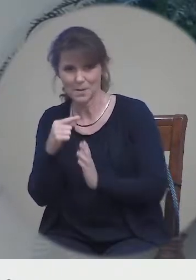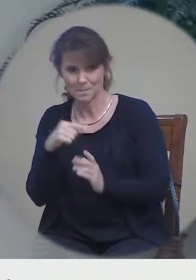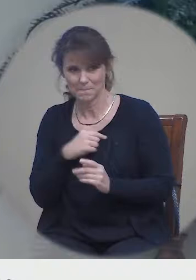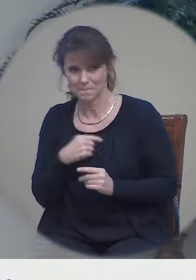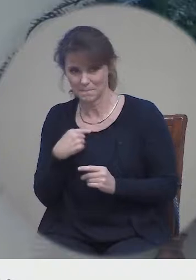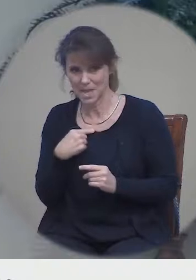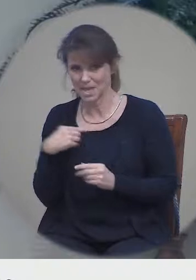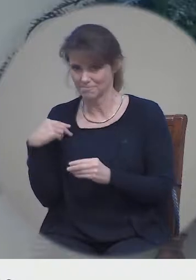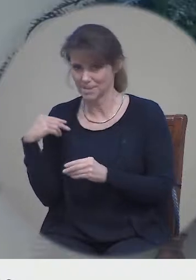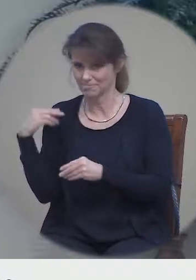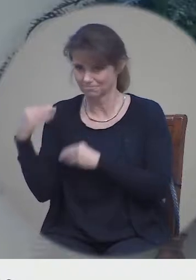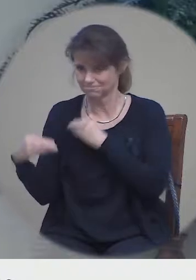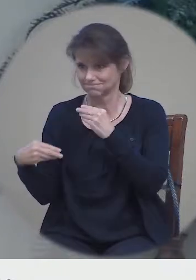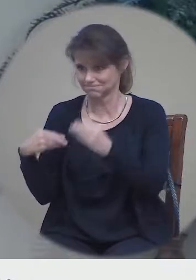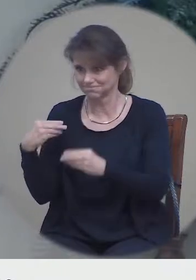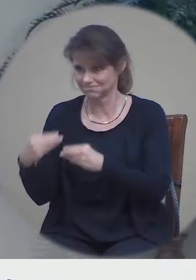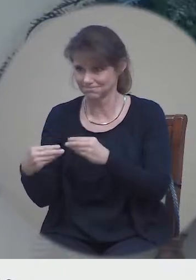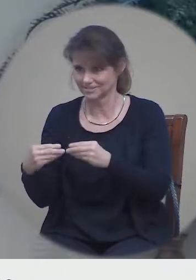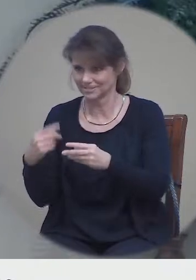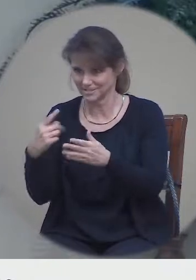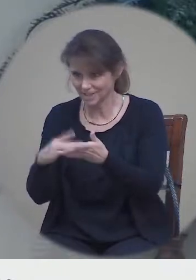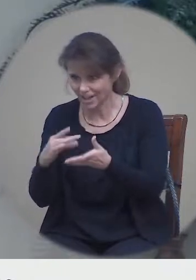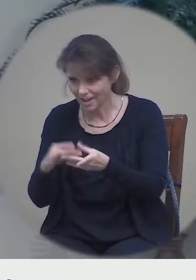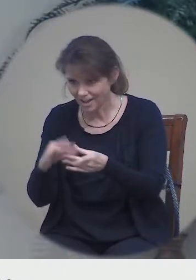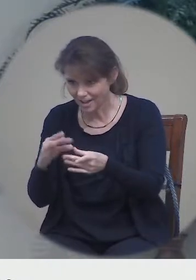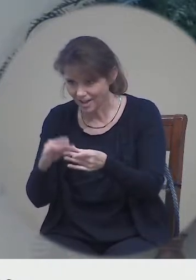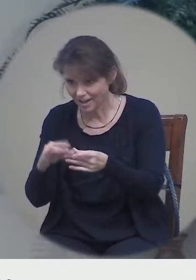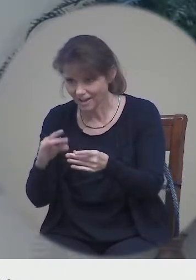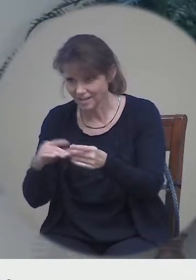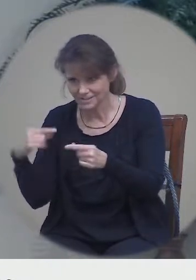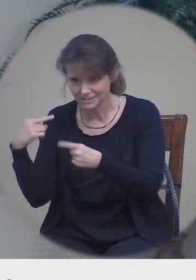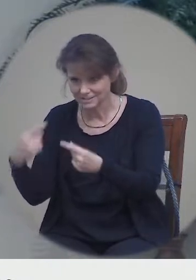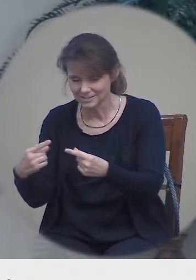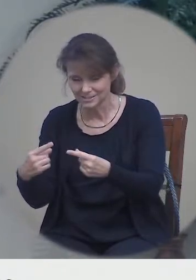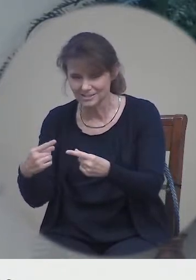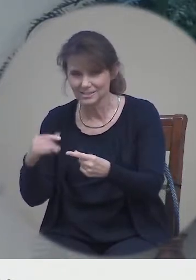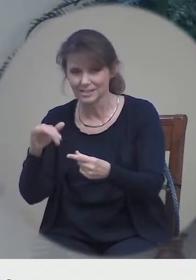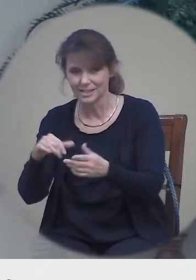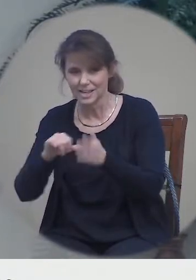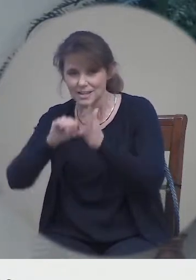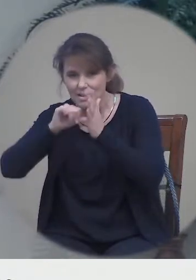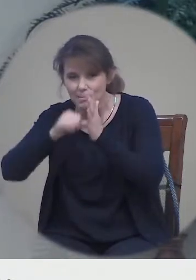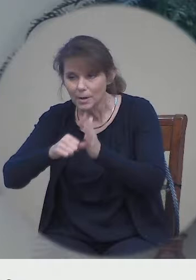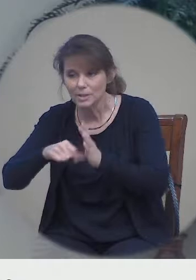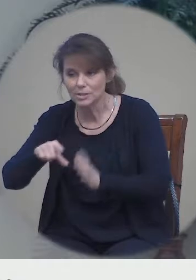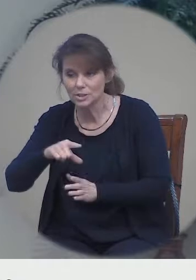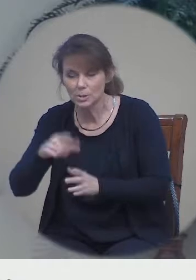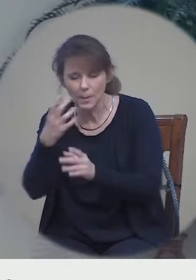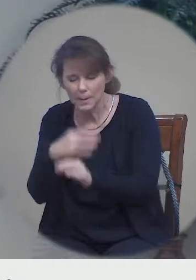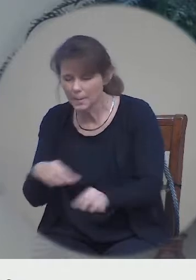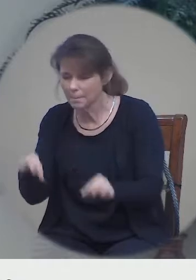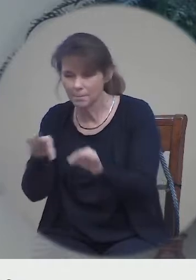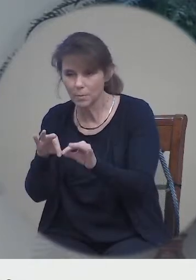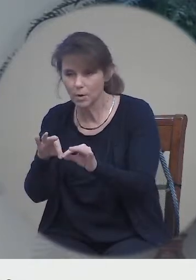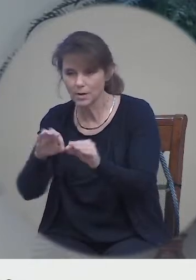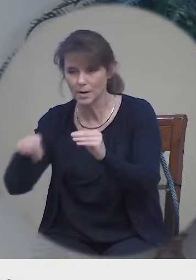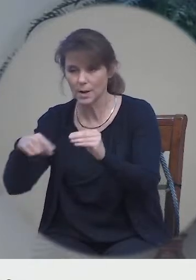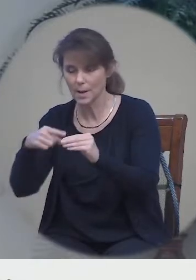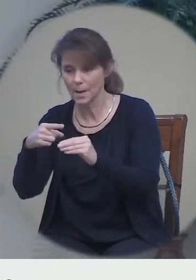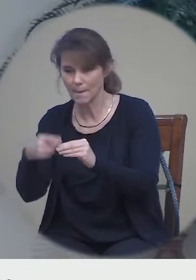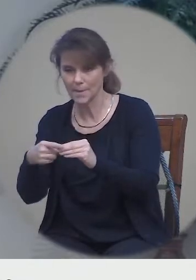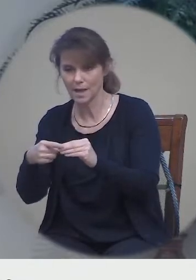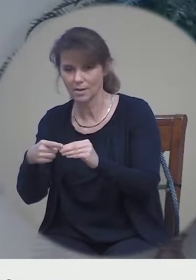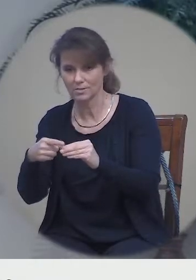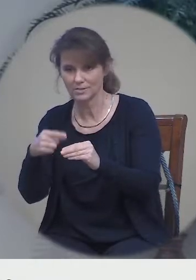what I did last week, that impresses upon you what it is that's so important about these